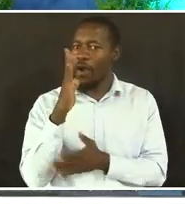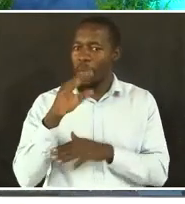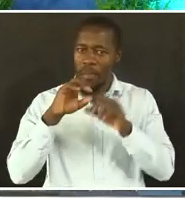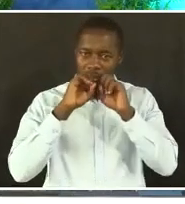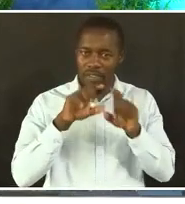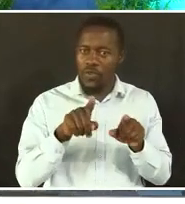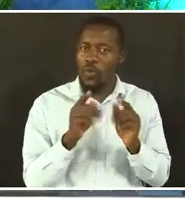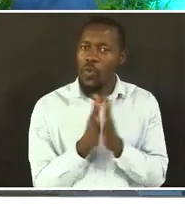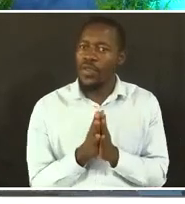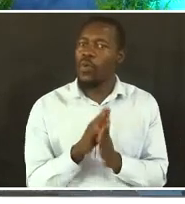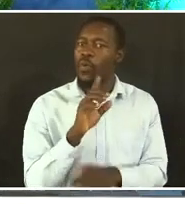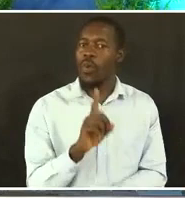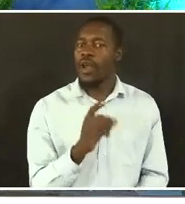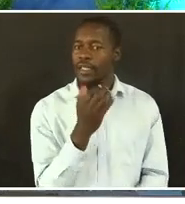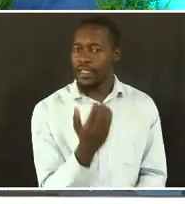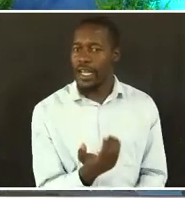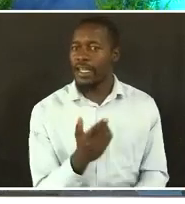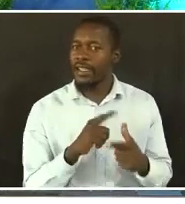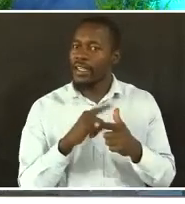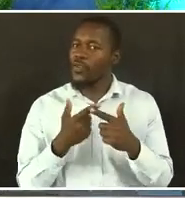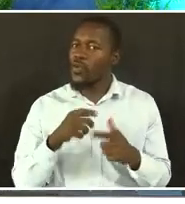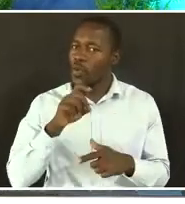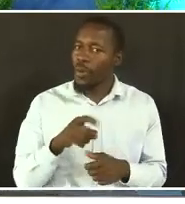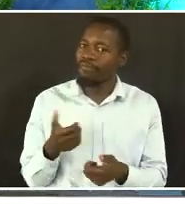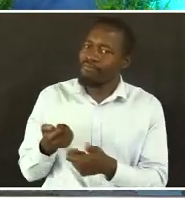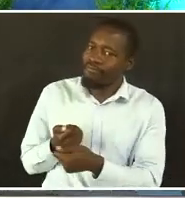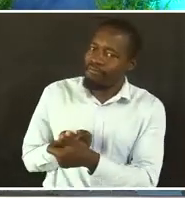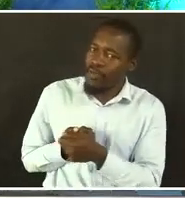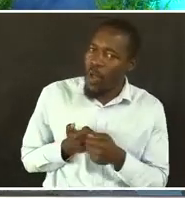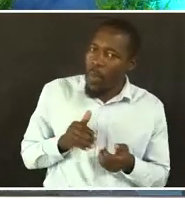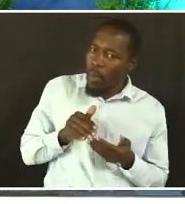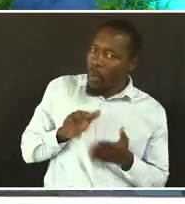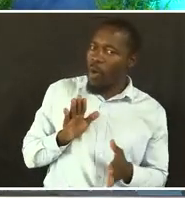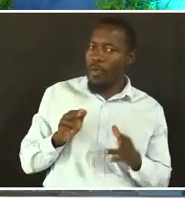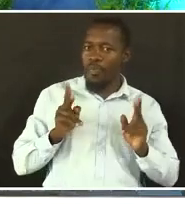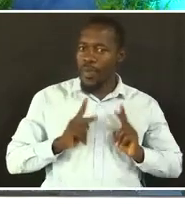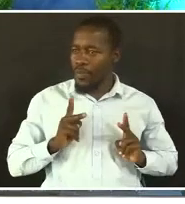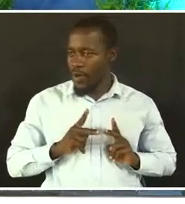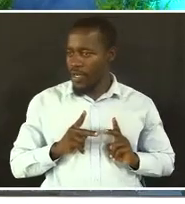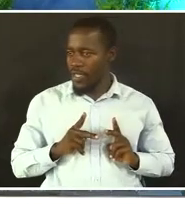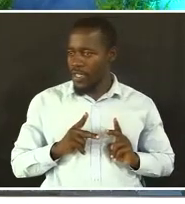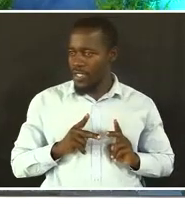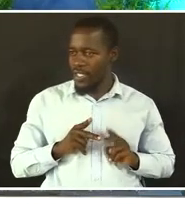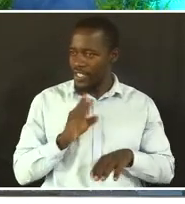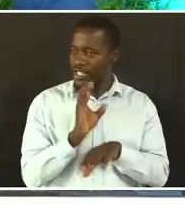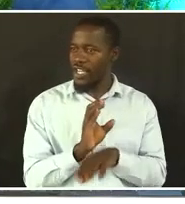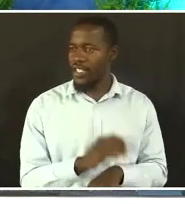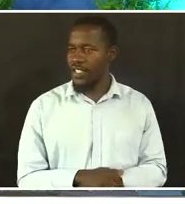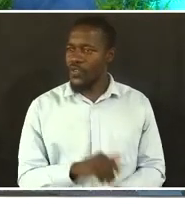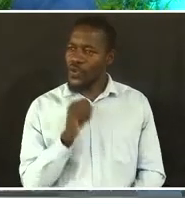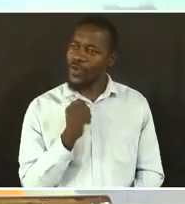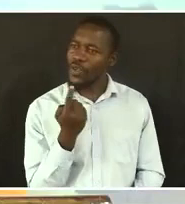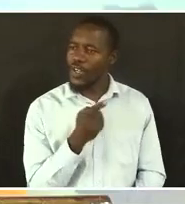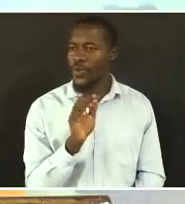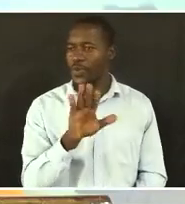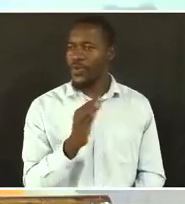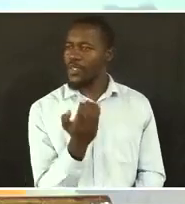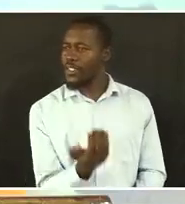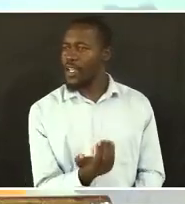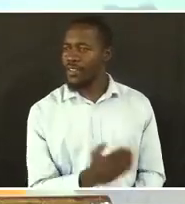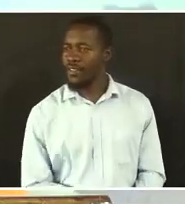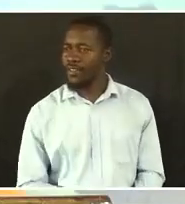are supposed to go and gain more children in the kingdom. It is not only your child.